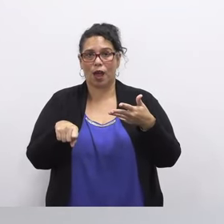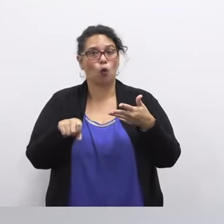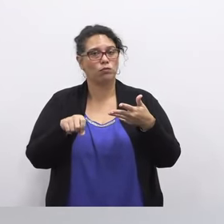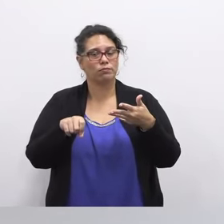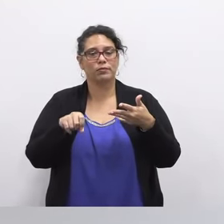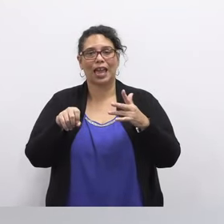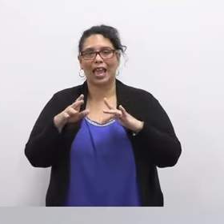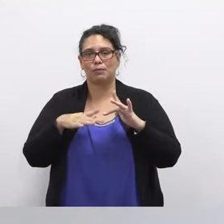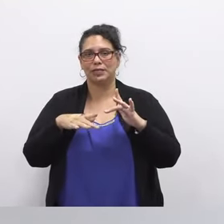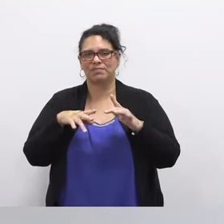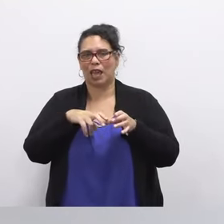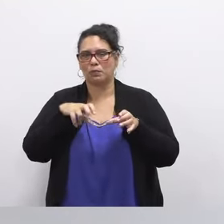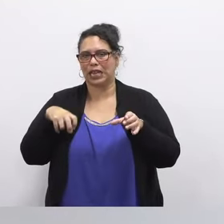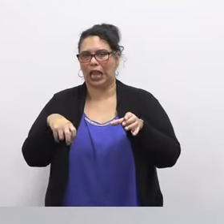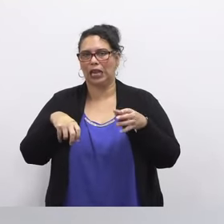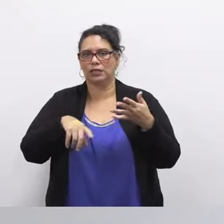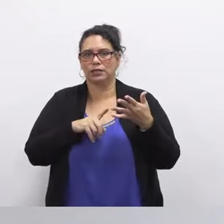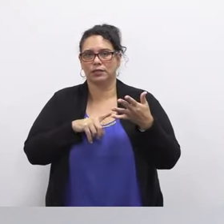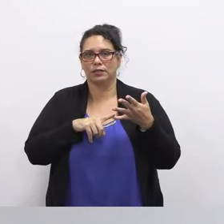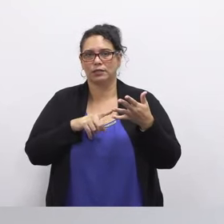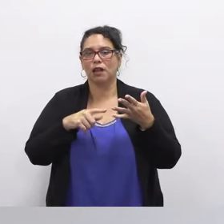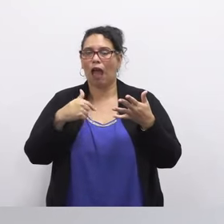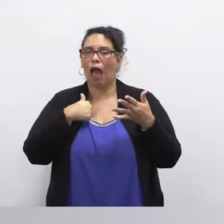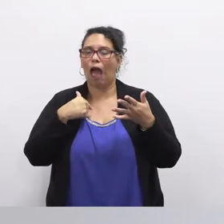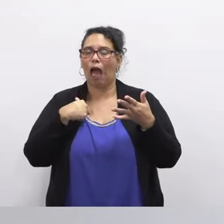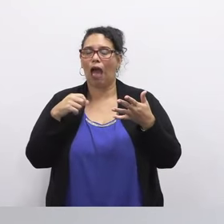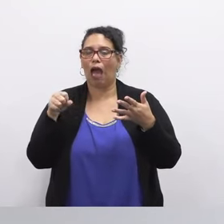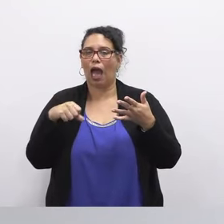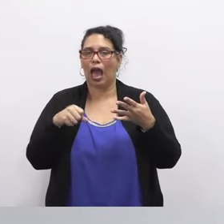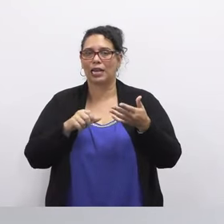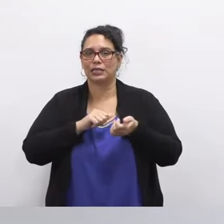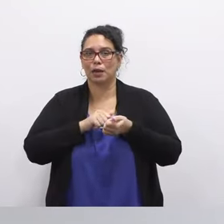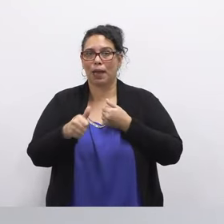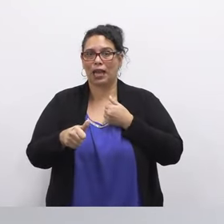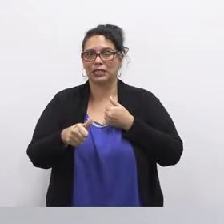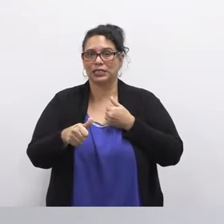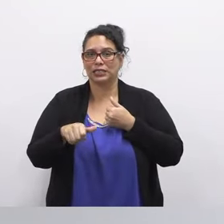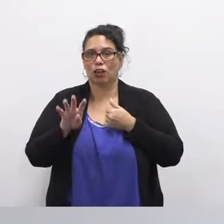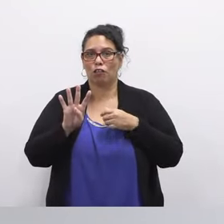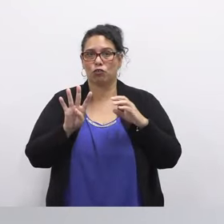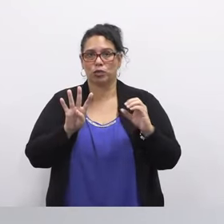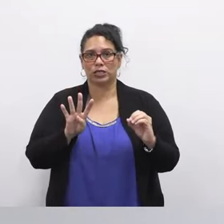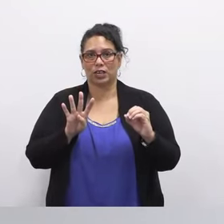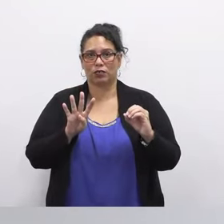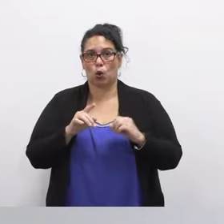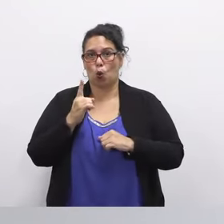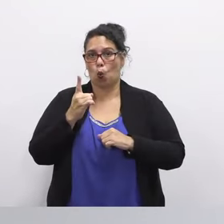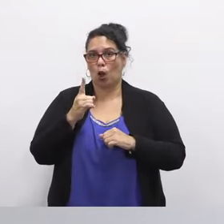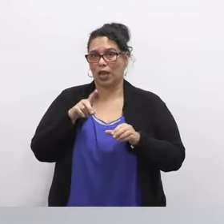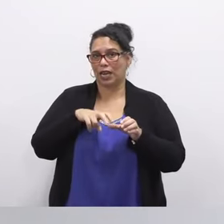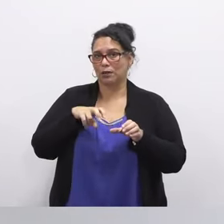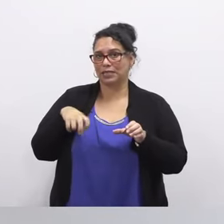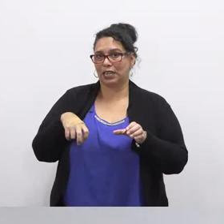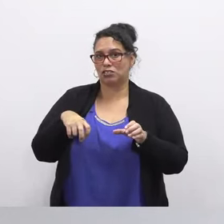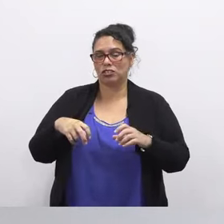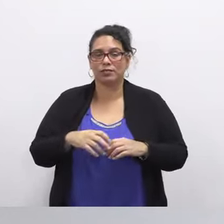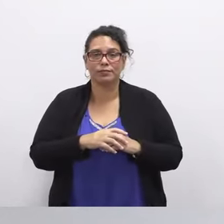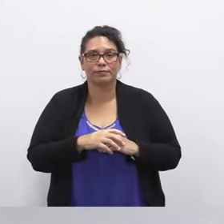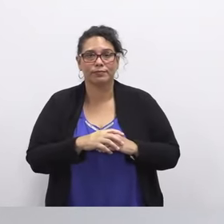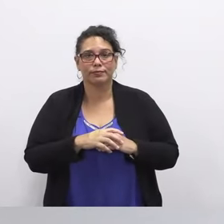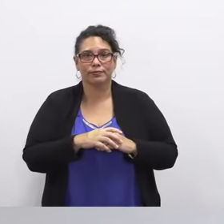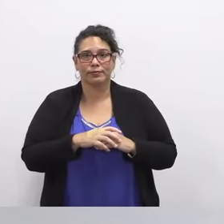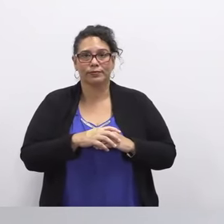Abstain. And I vote aye, so that passes 4-0 with one abstention.